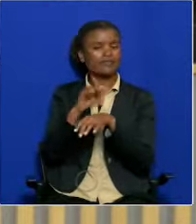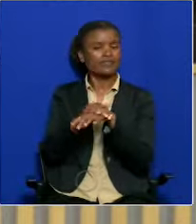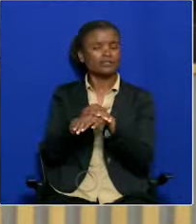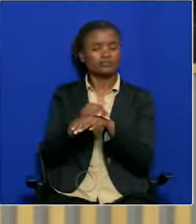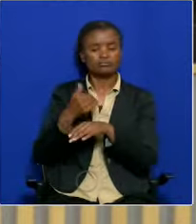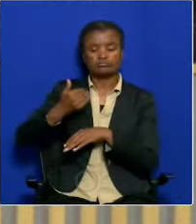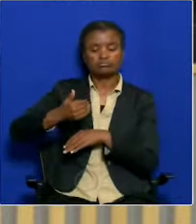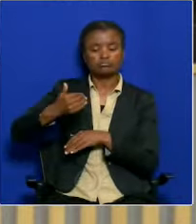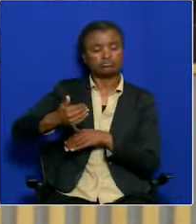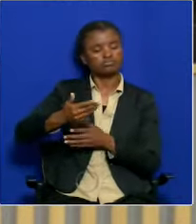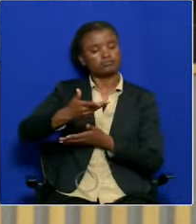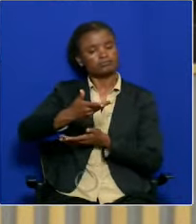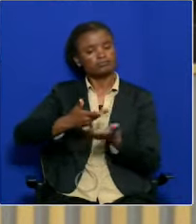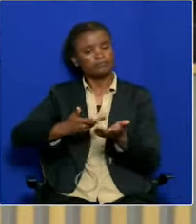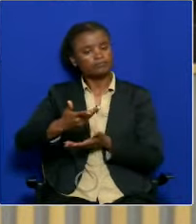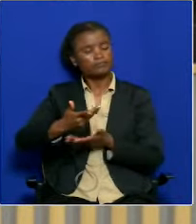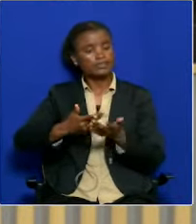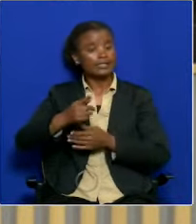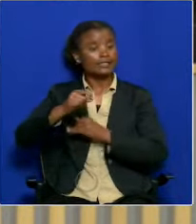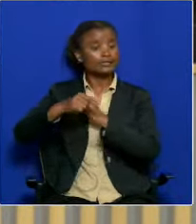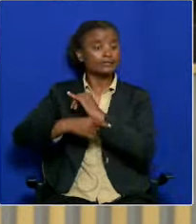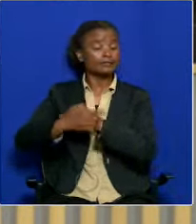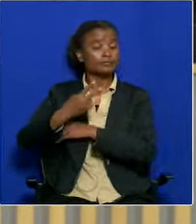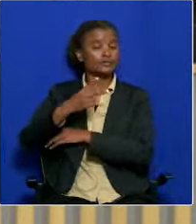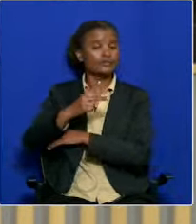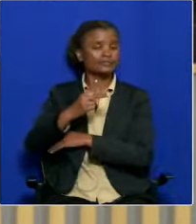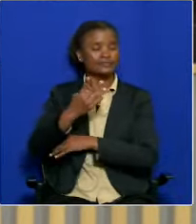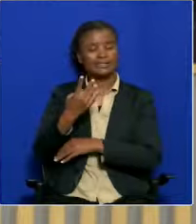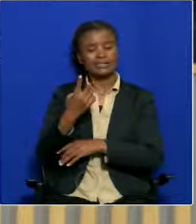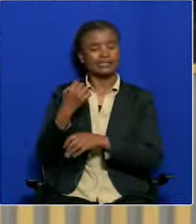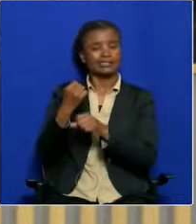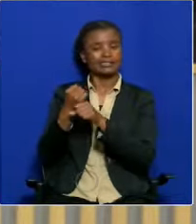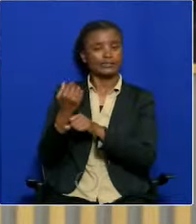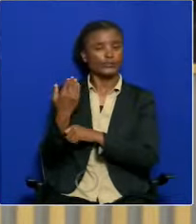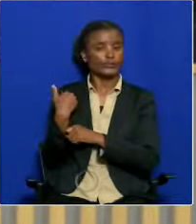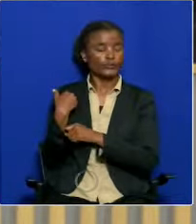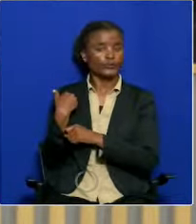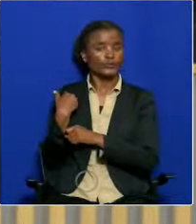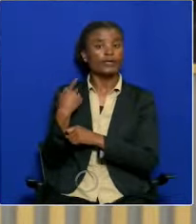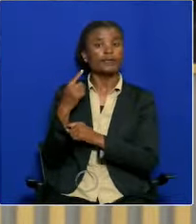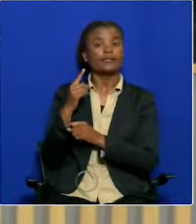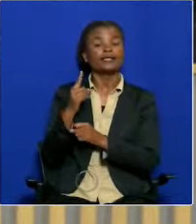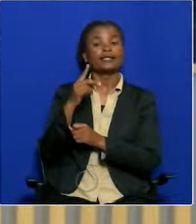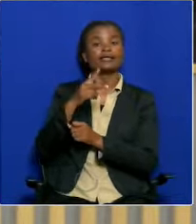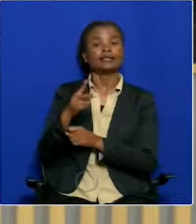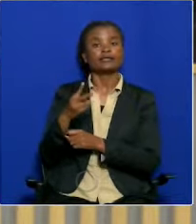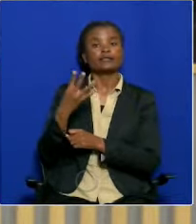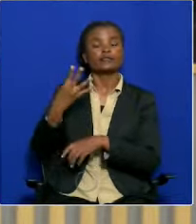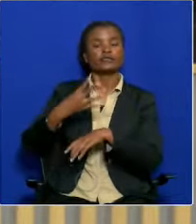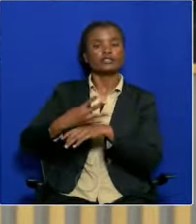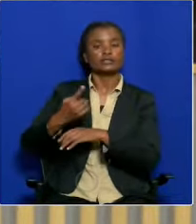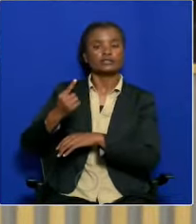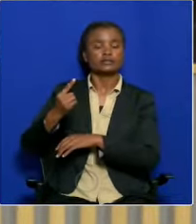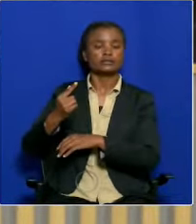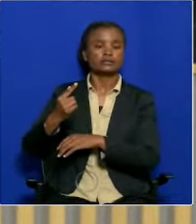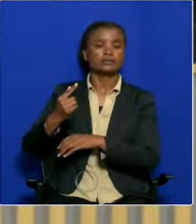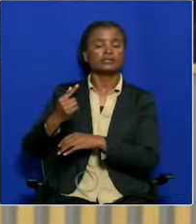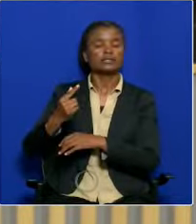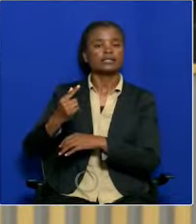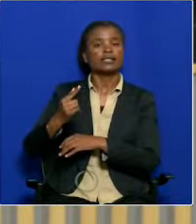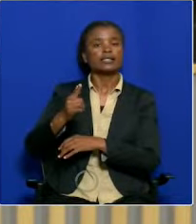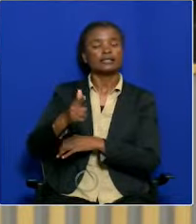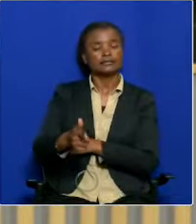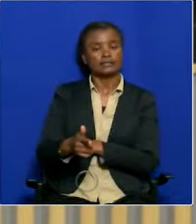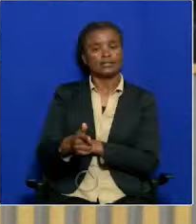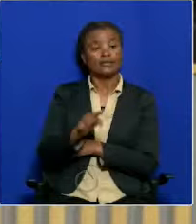time you saw him was a year ago, and then 4 days ago. But he's sufficiently interested to call you